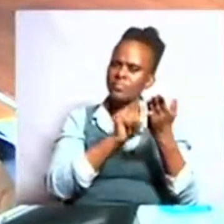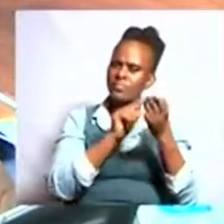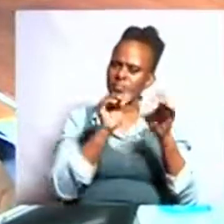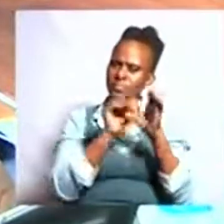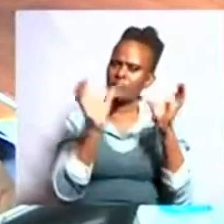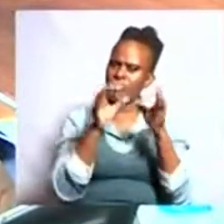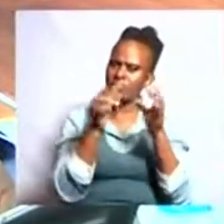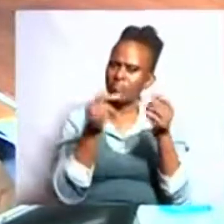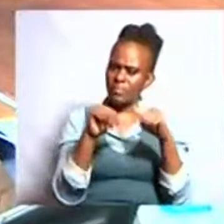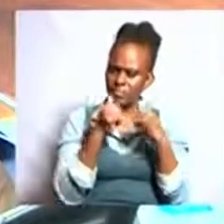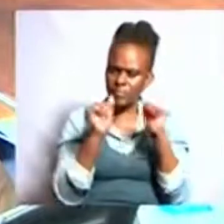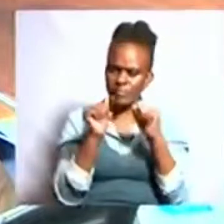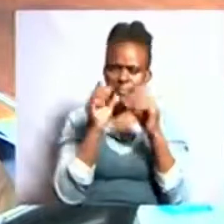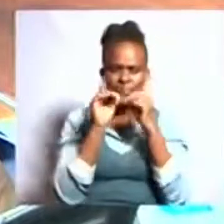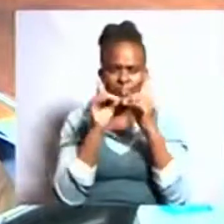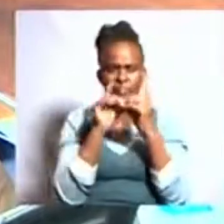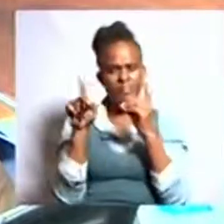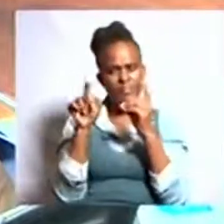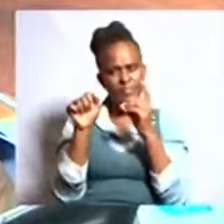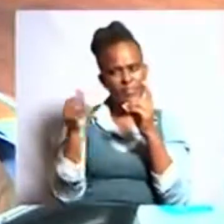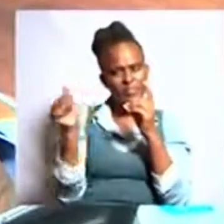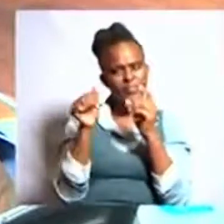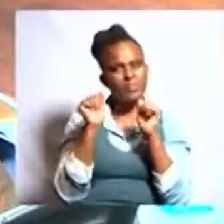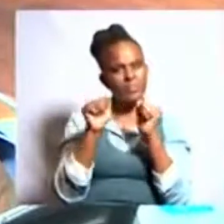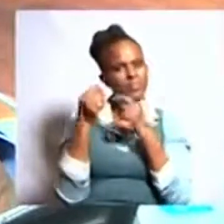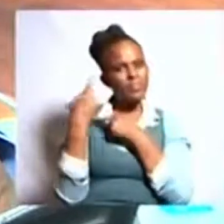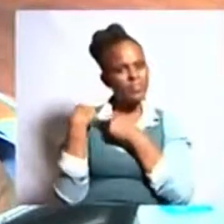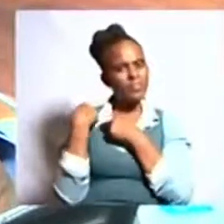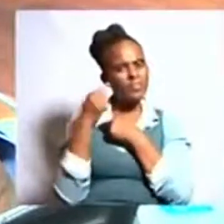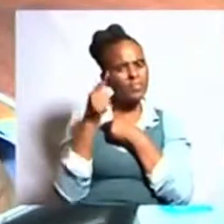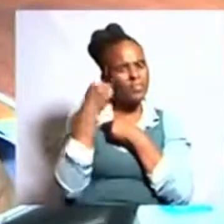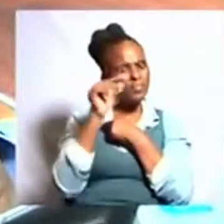committee? Through PS, can you take up that question?